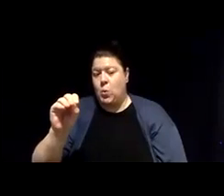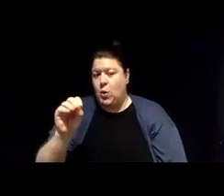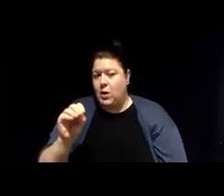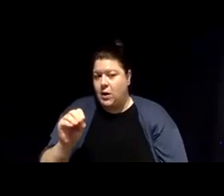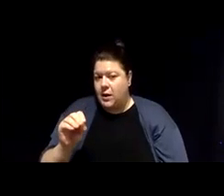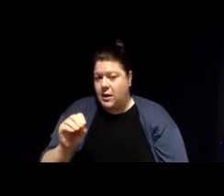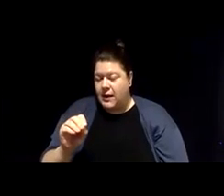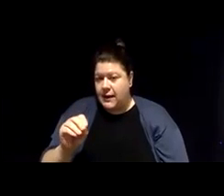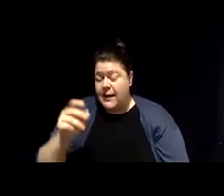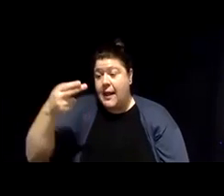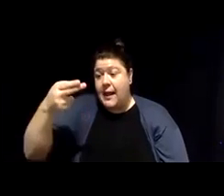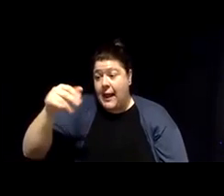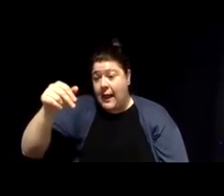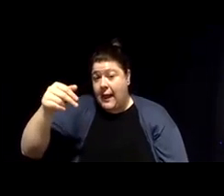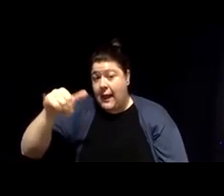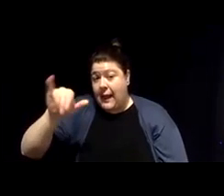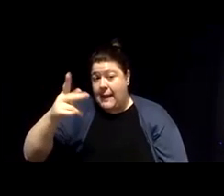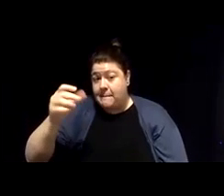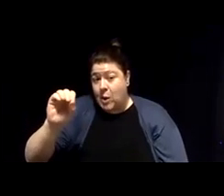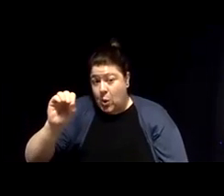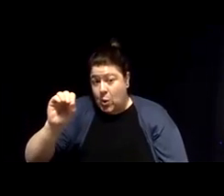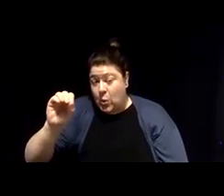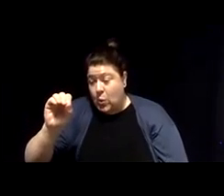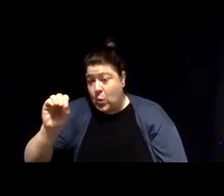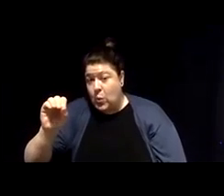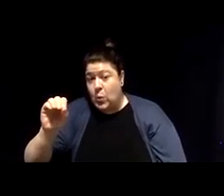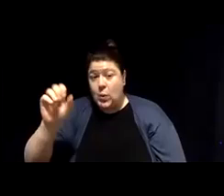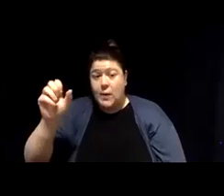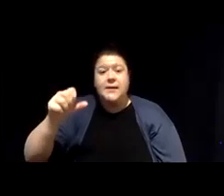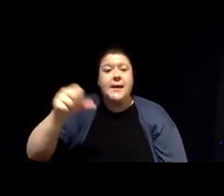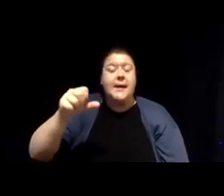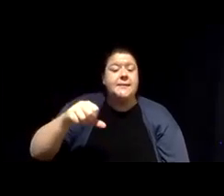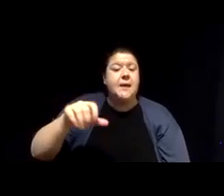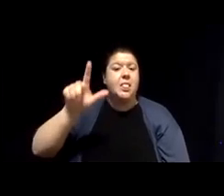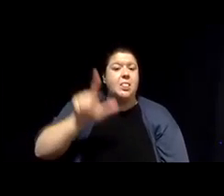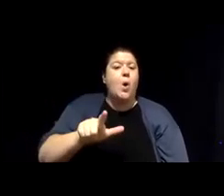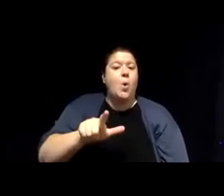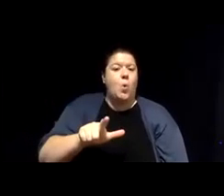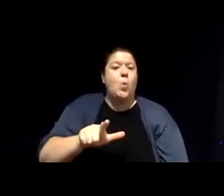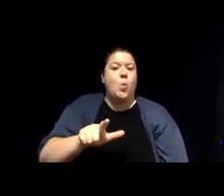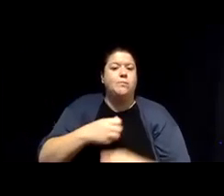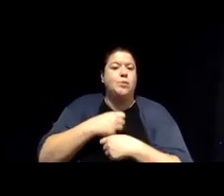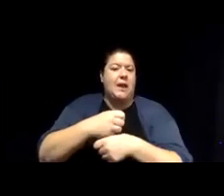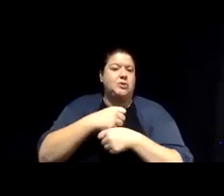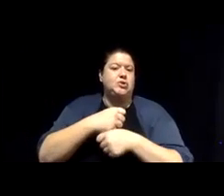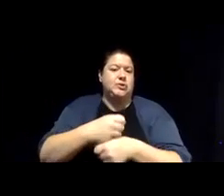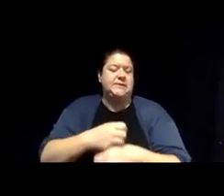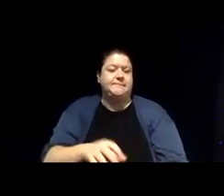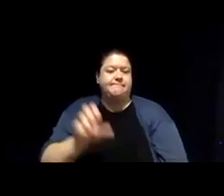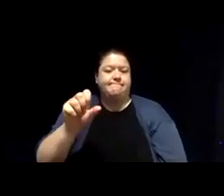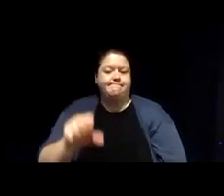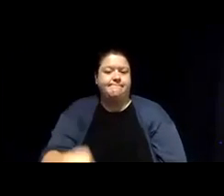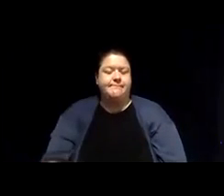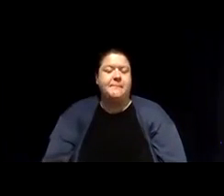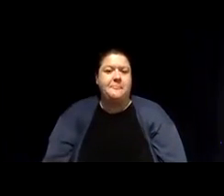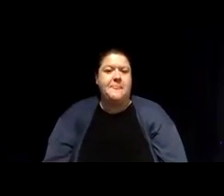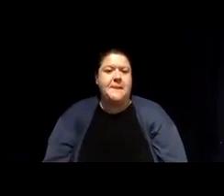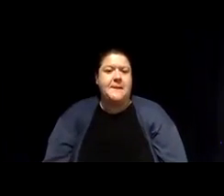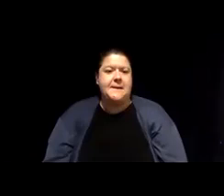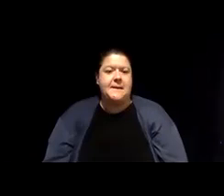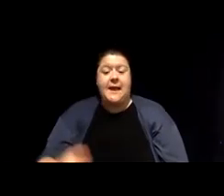Did you say hypo or hyper? Hypo. Low. Low production. Yeah. Yes. And